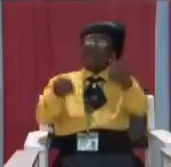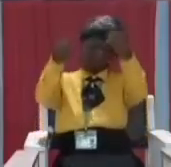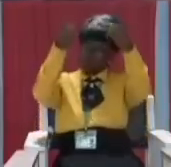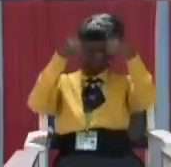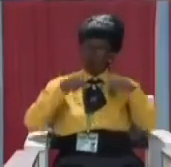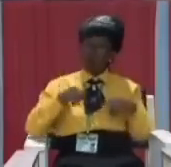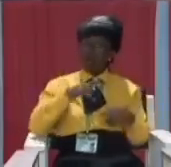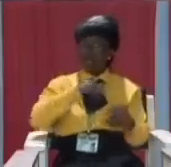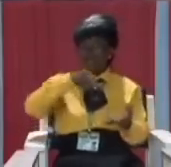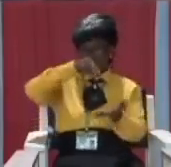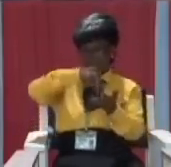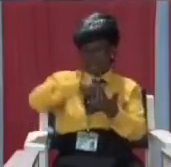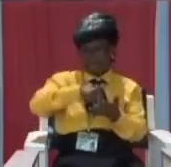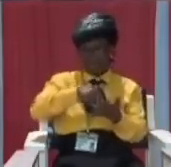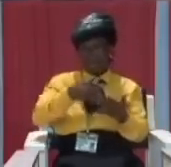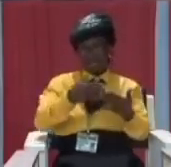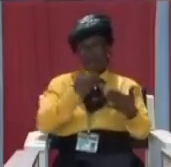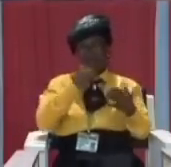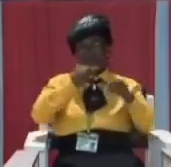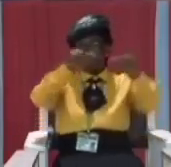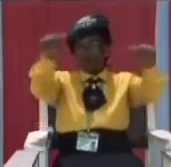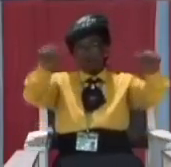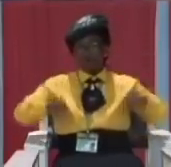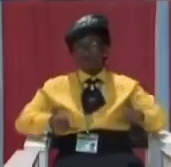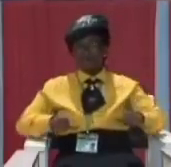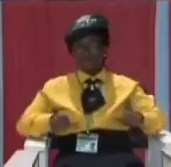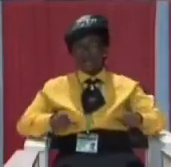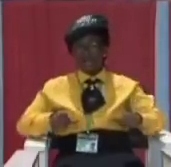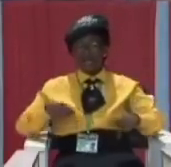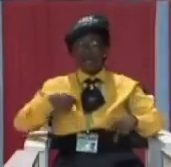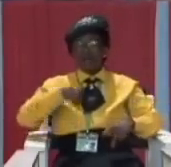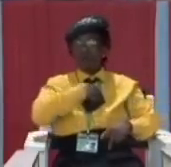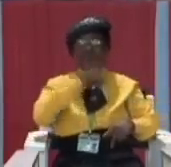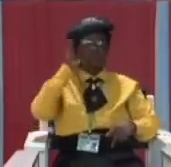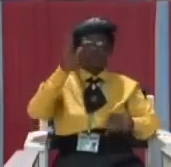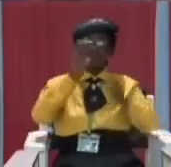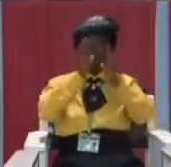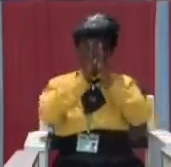salvation. We pray for your reconciliation with God.